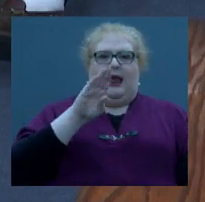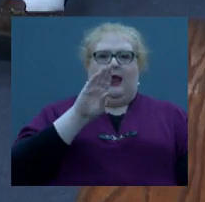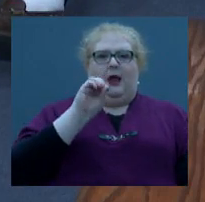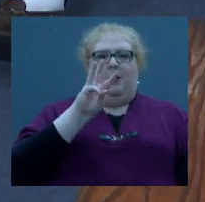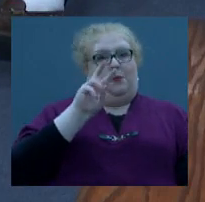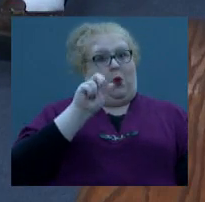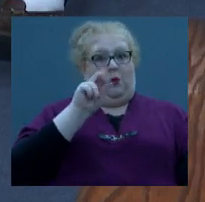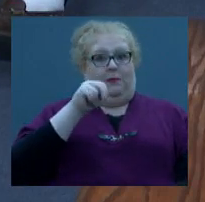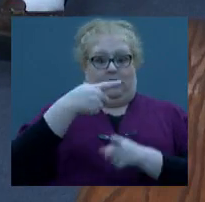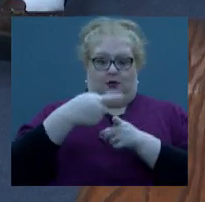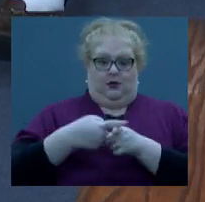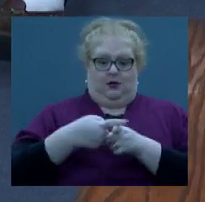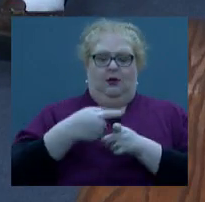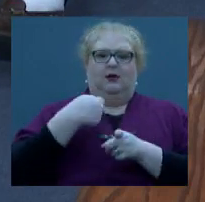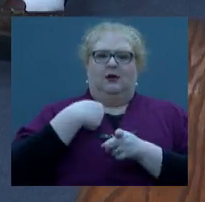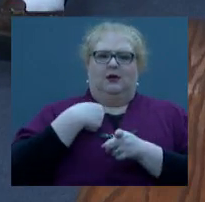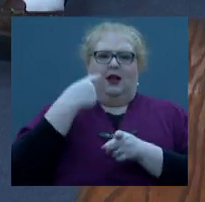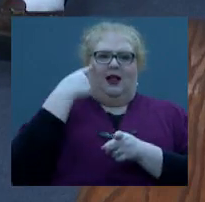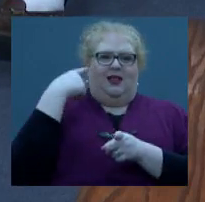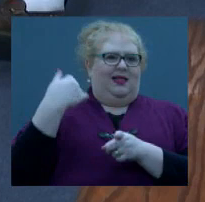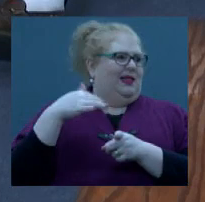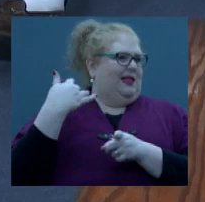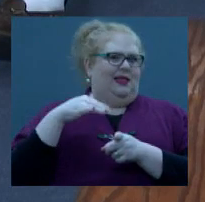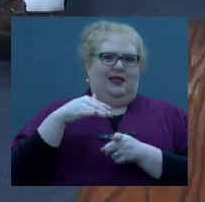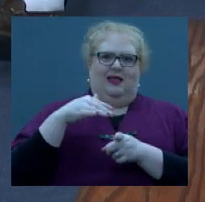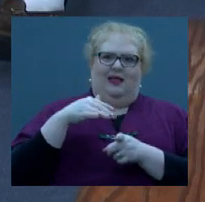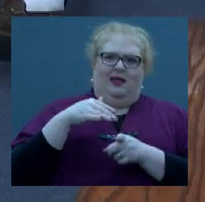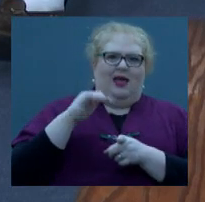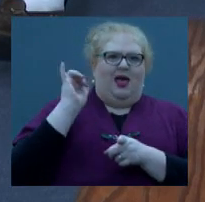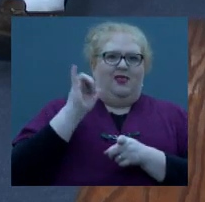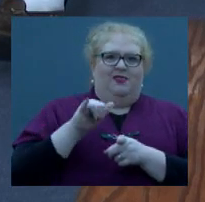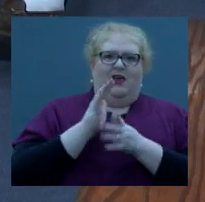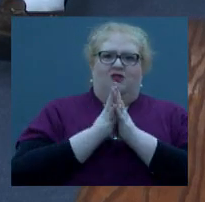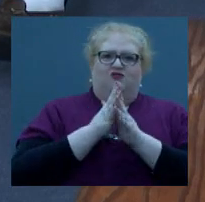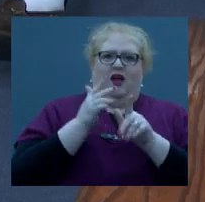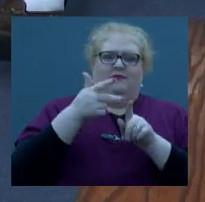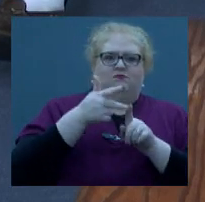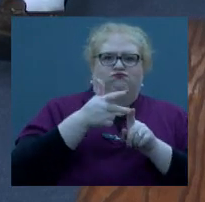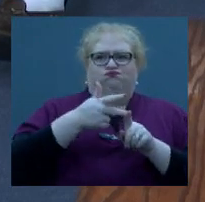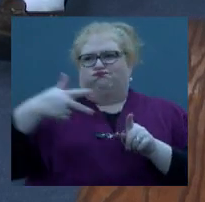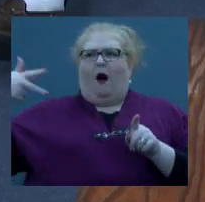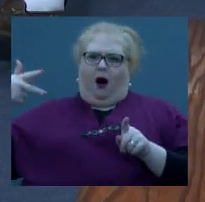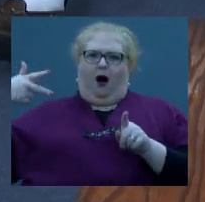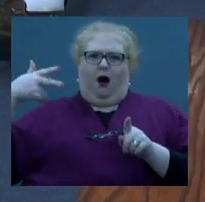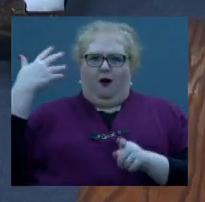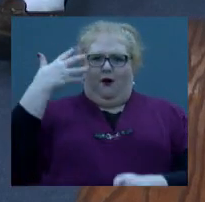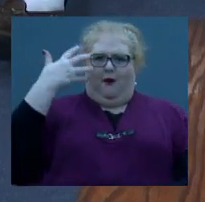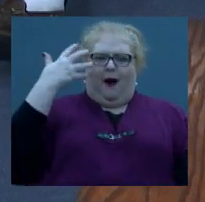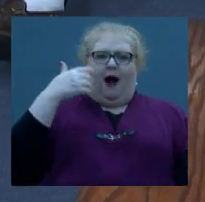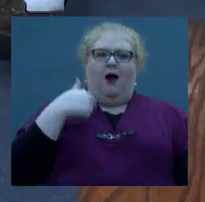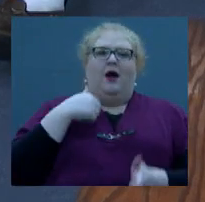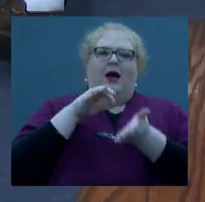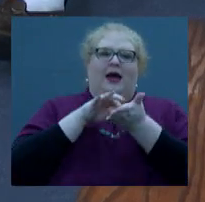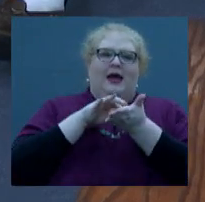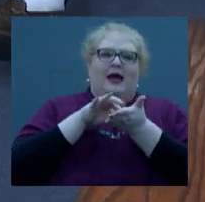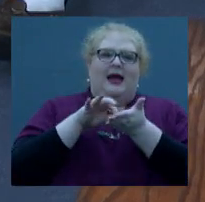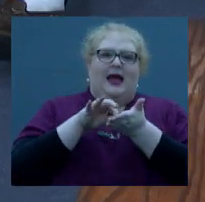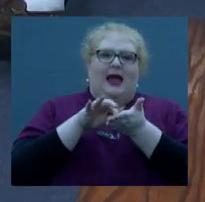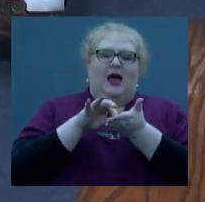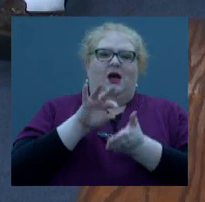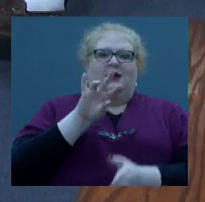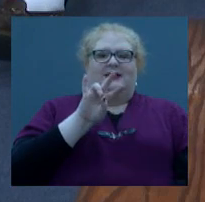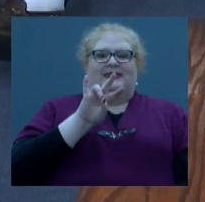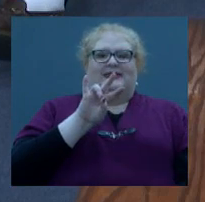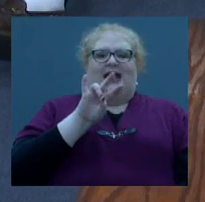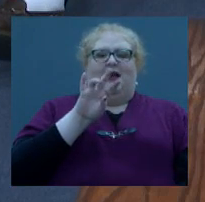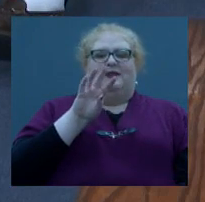Bowman, I thought, wow, that's a big line of traffic trying to get into the intersection. So I counted as I went home,